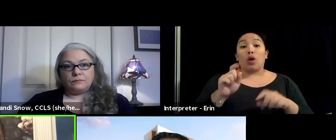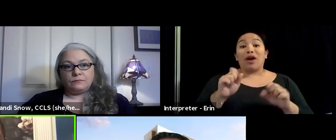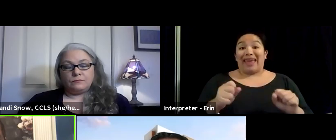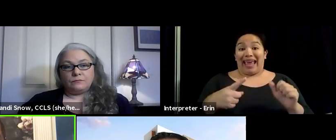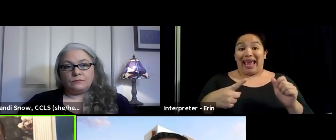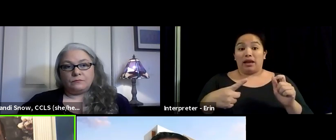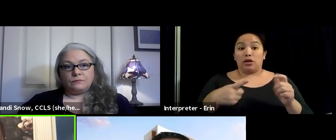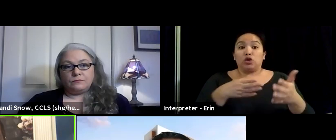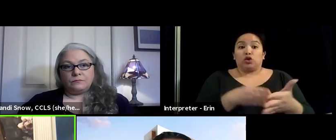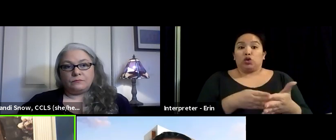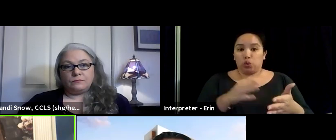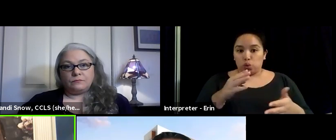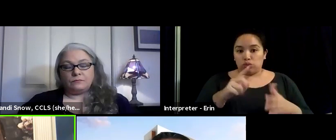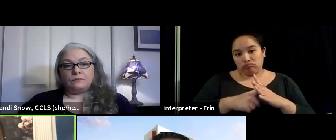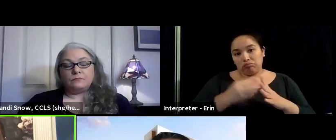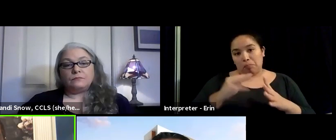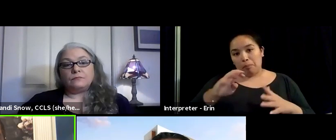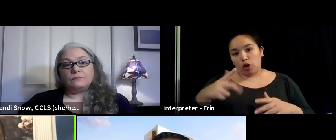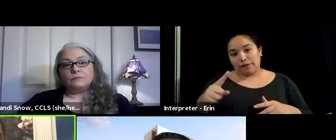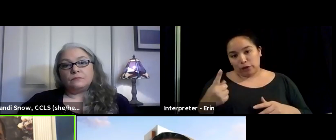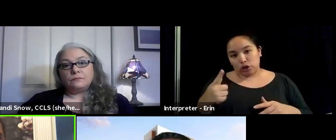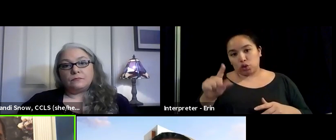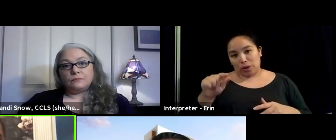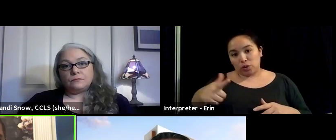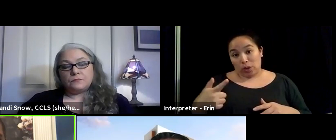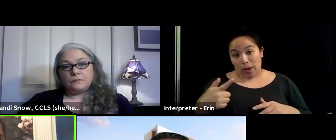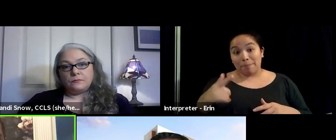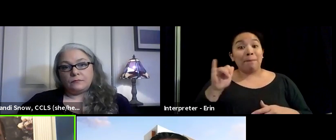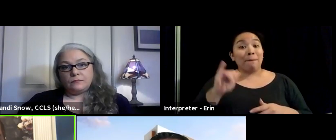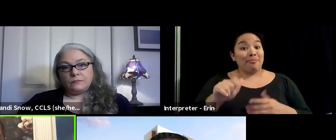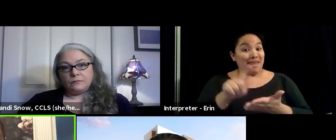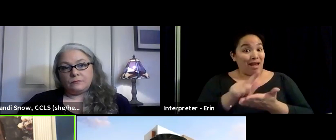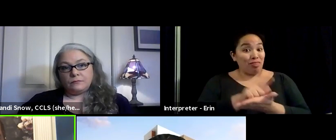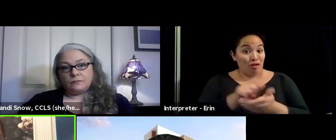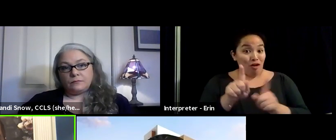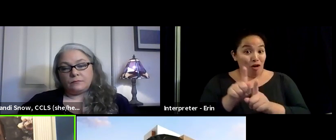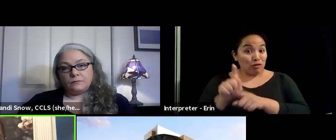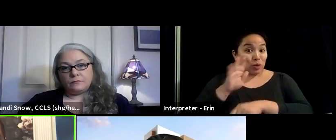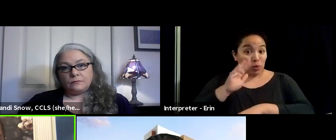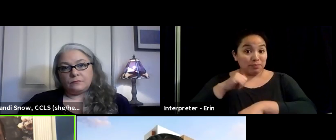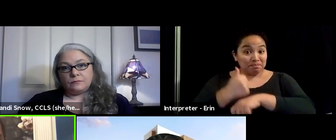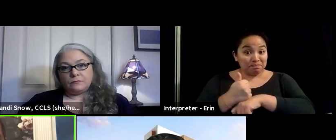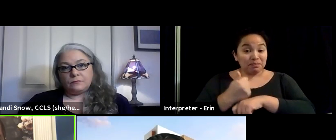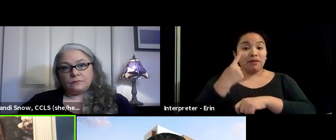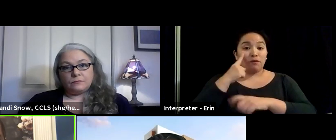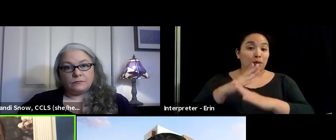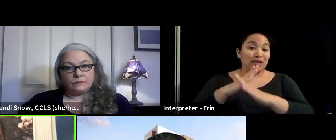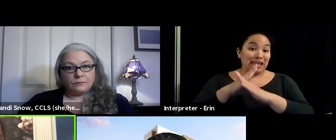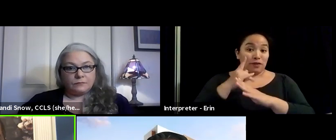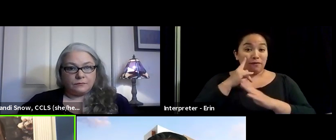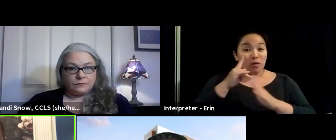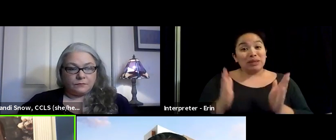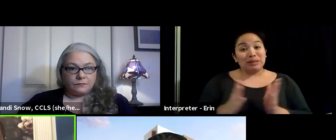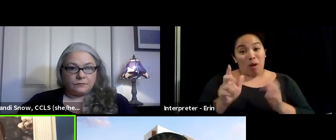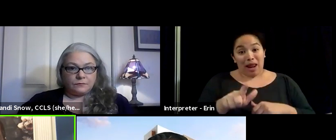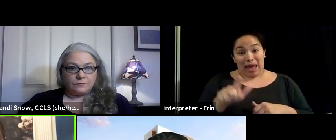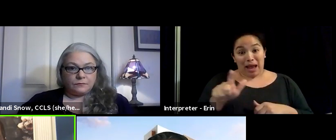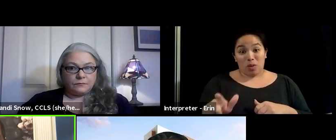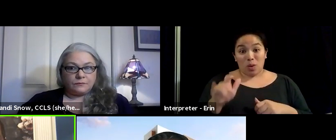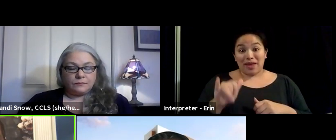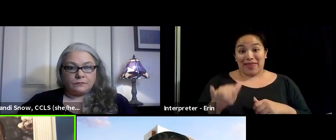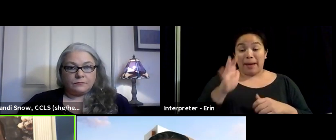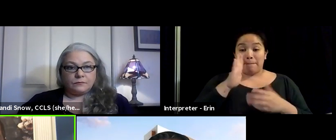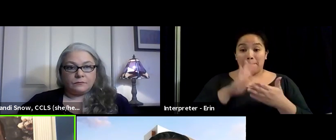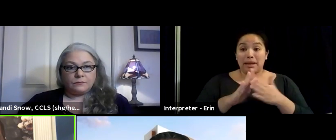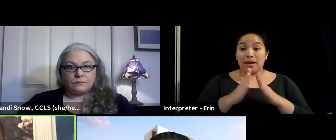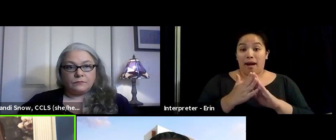on March 1st, 2021. This law also establishes protections for small landlords who become